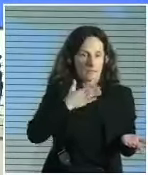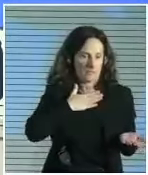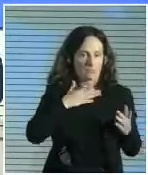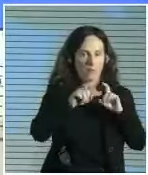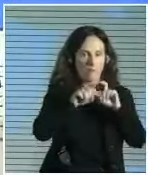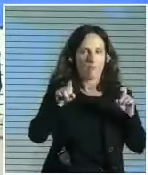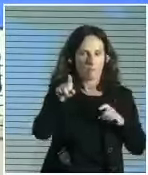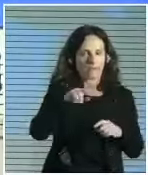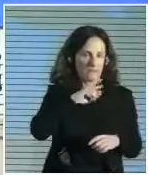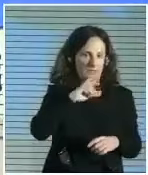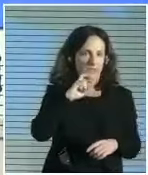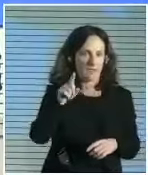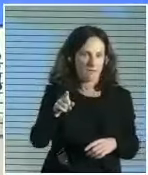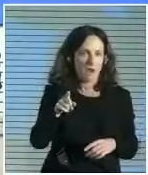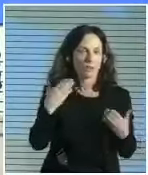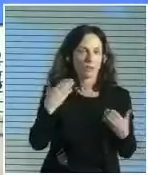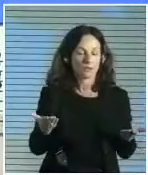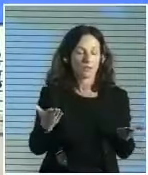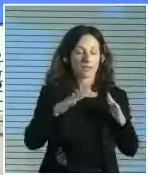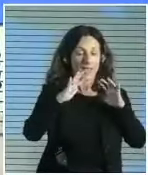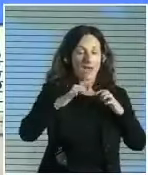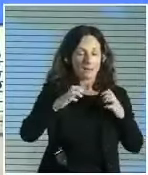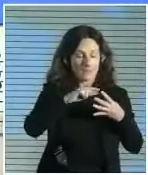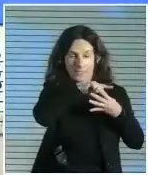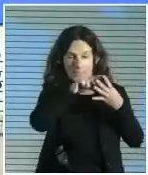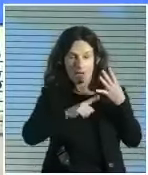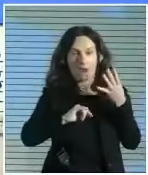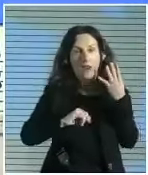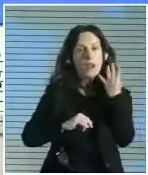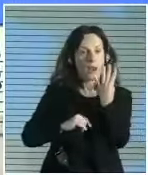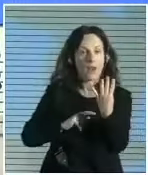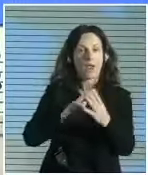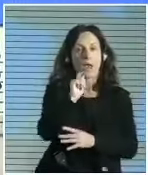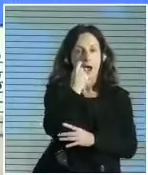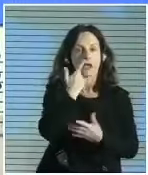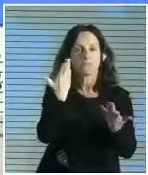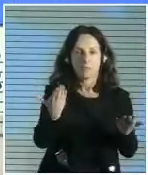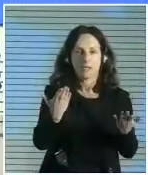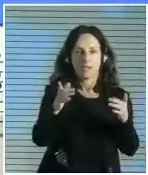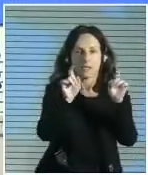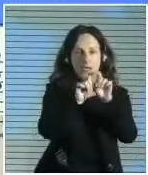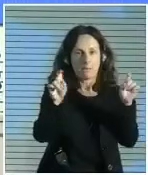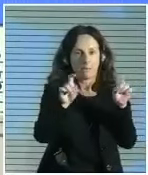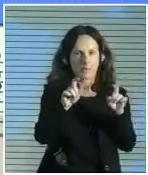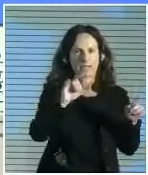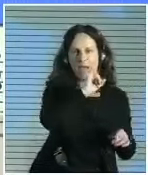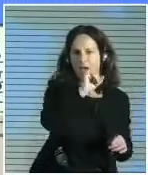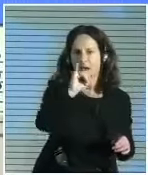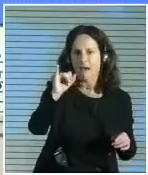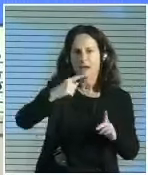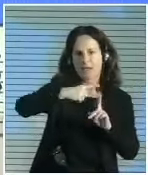elements there are a number of companies that are at different stages. Some are more advanced and are ready to embrace